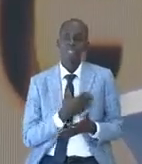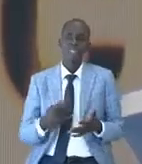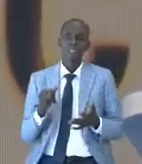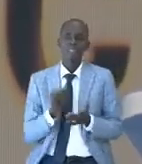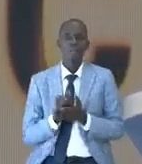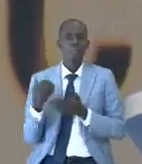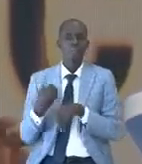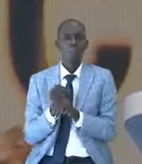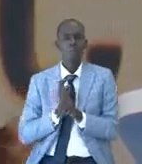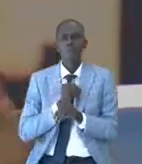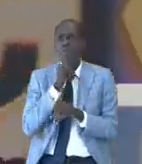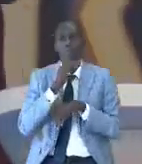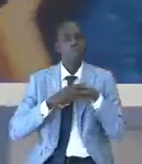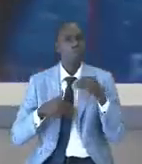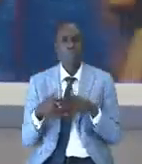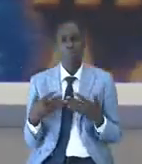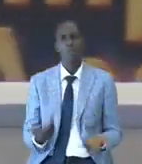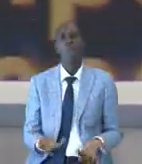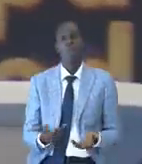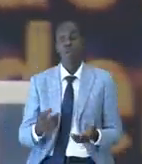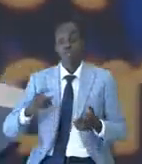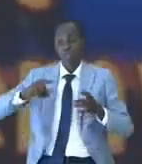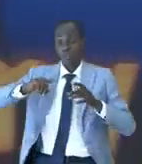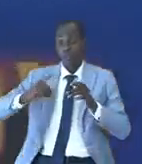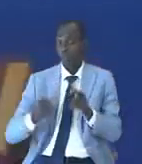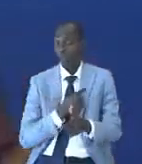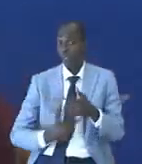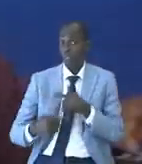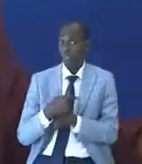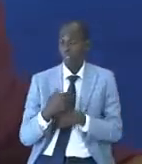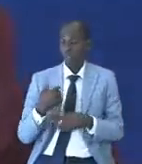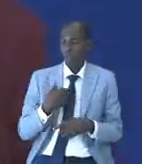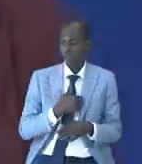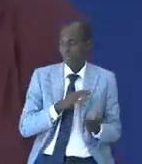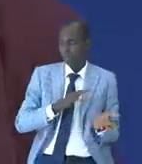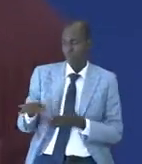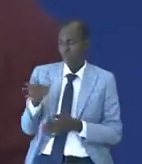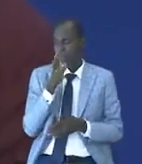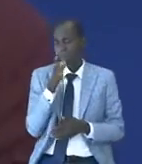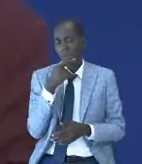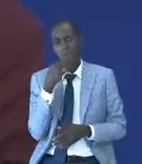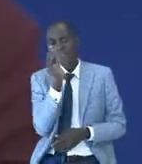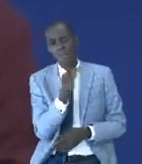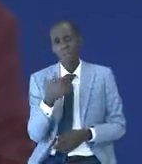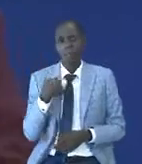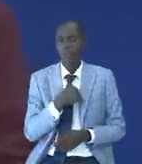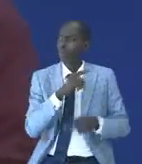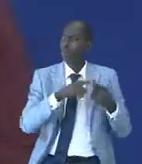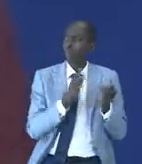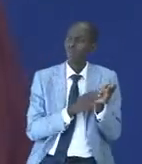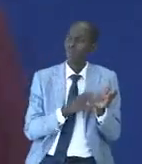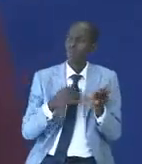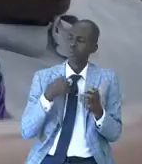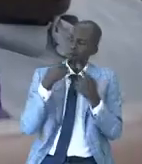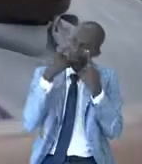to us. And that first day we're leaving mommy to go to school, we cry and cry and